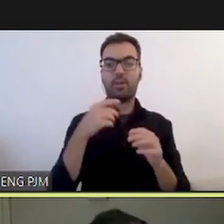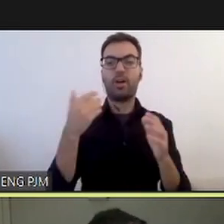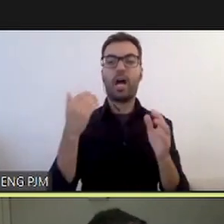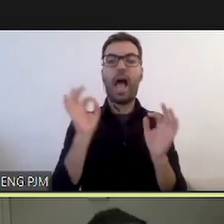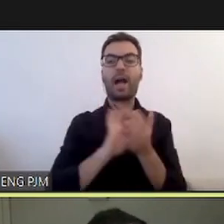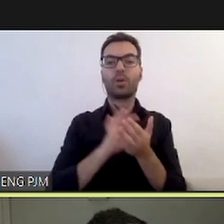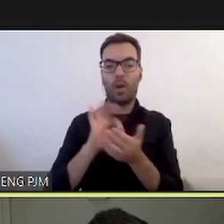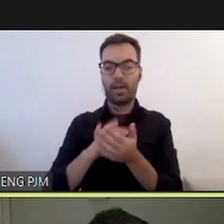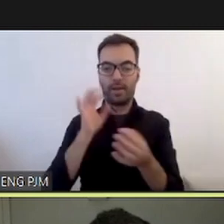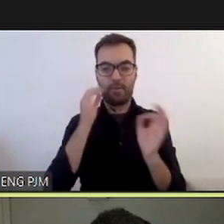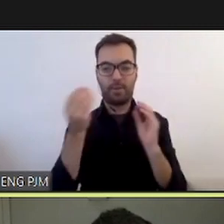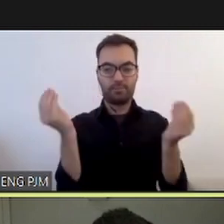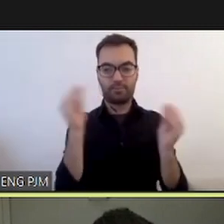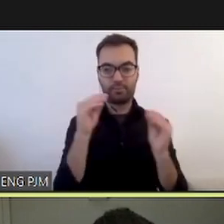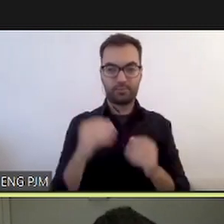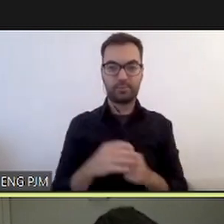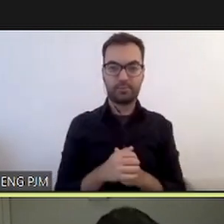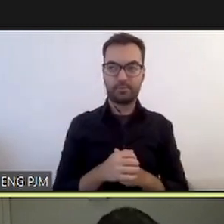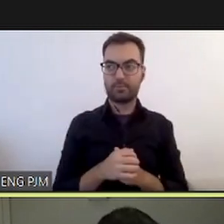this information